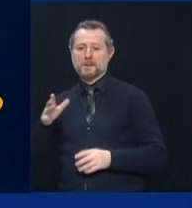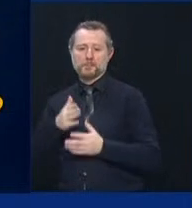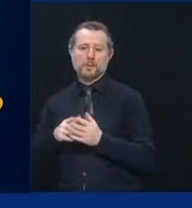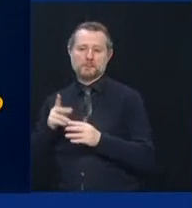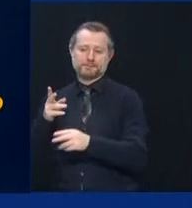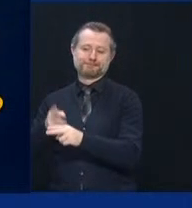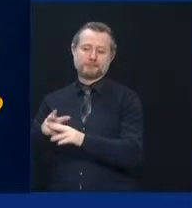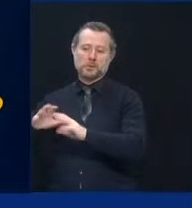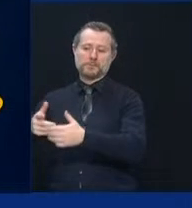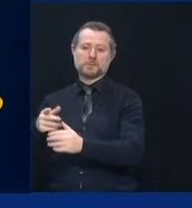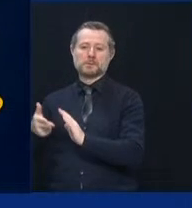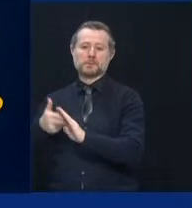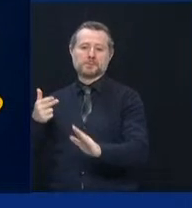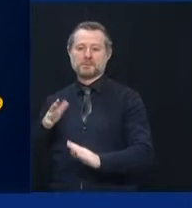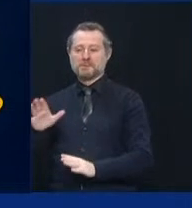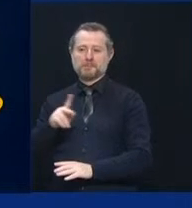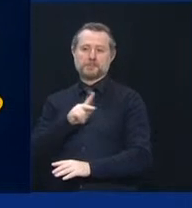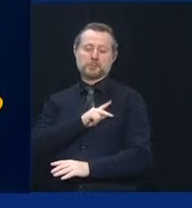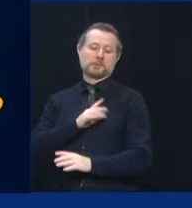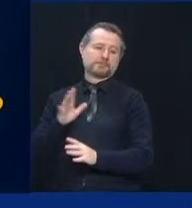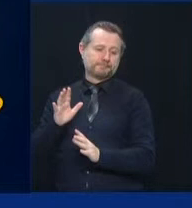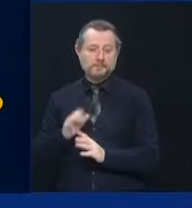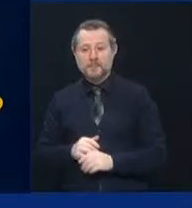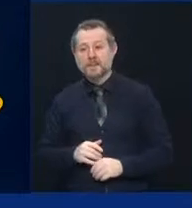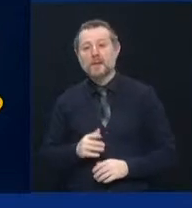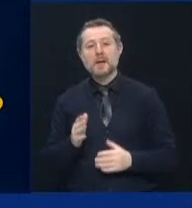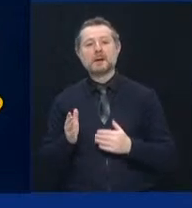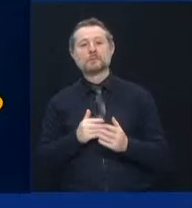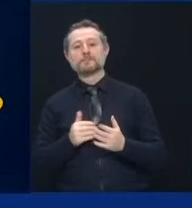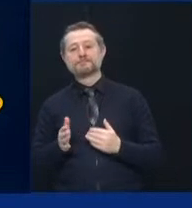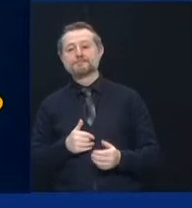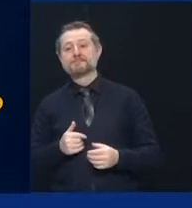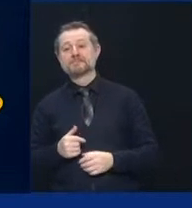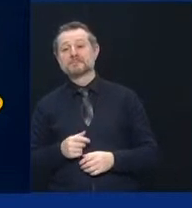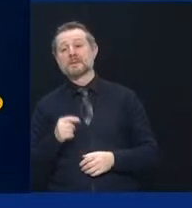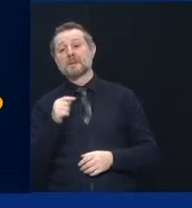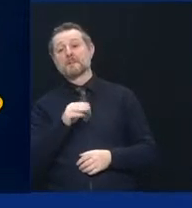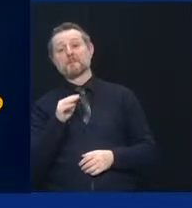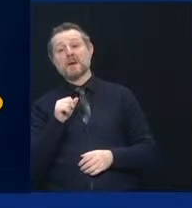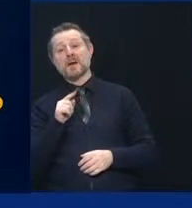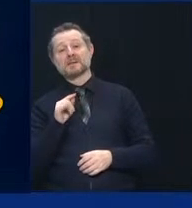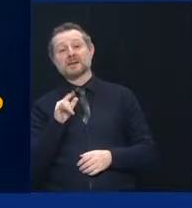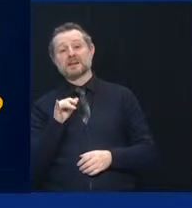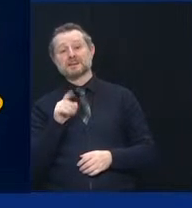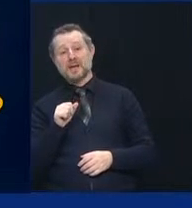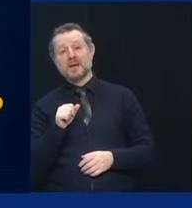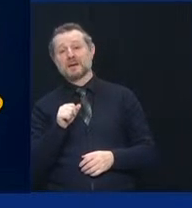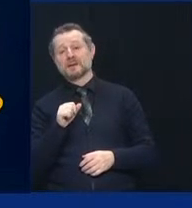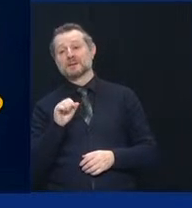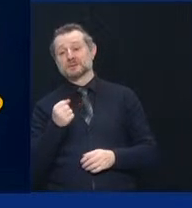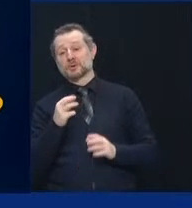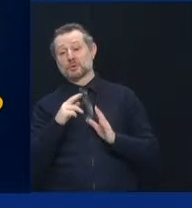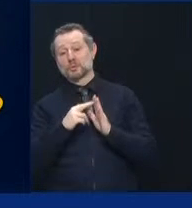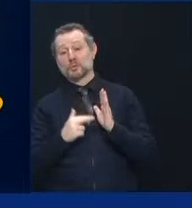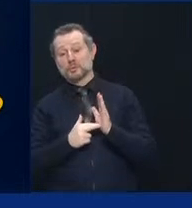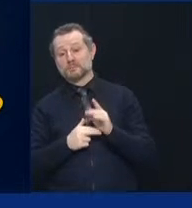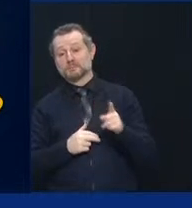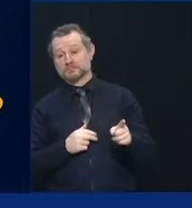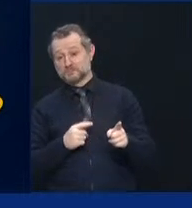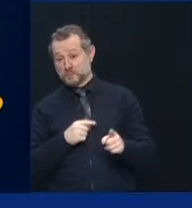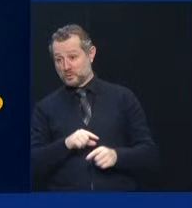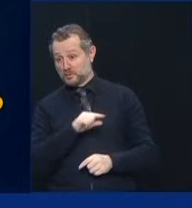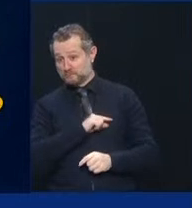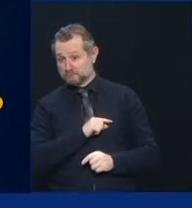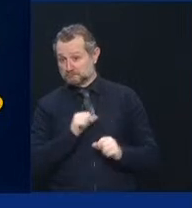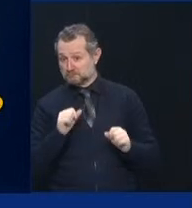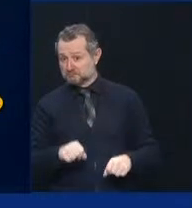issue. I announced Matilda's rule, which was saying she was eligible, but making the point, January 8th, that